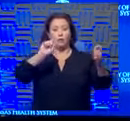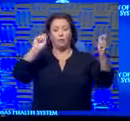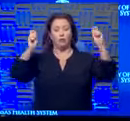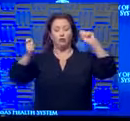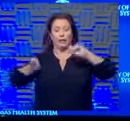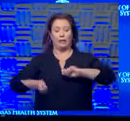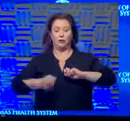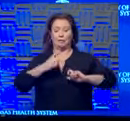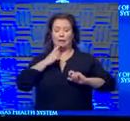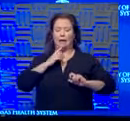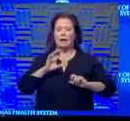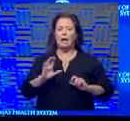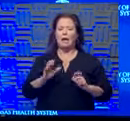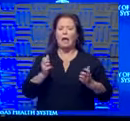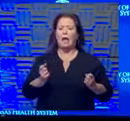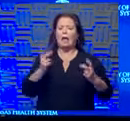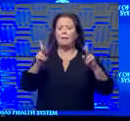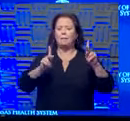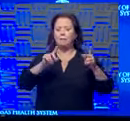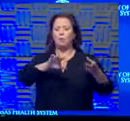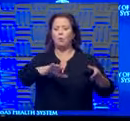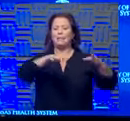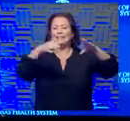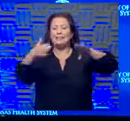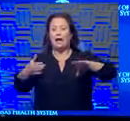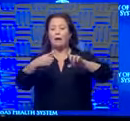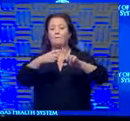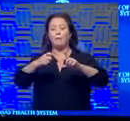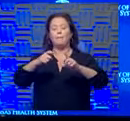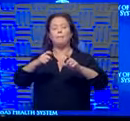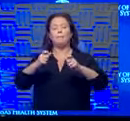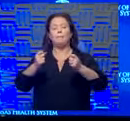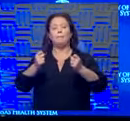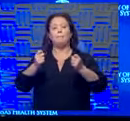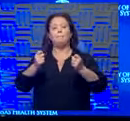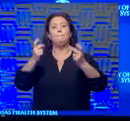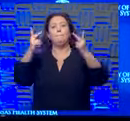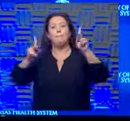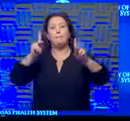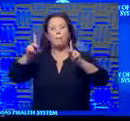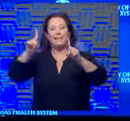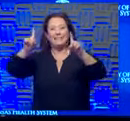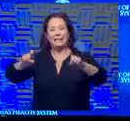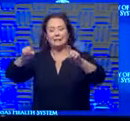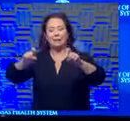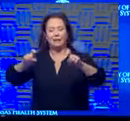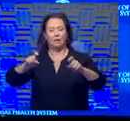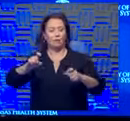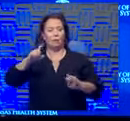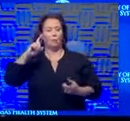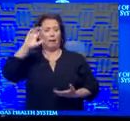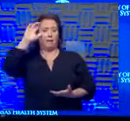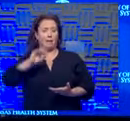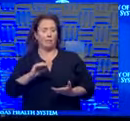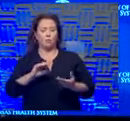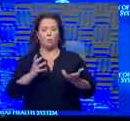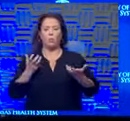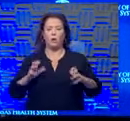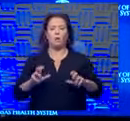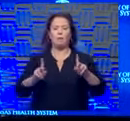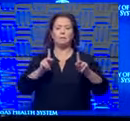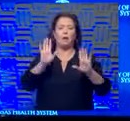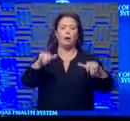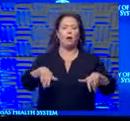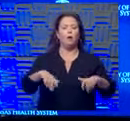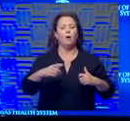head a little bit and say, how many people will die out of the number we test? That's even a different question, because that'll look lower. Well, I don't want people to be reassured and say,